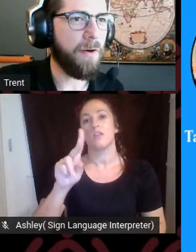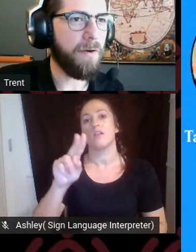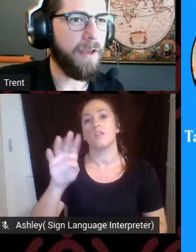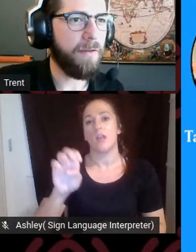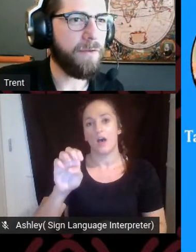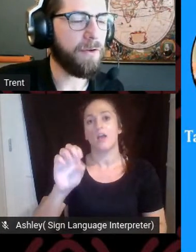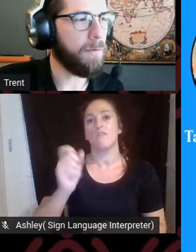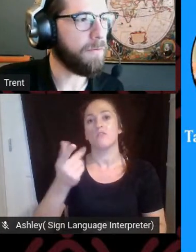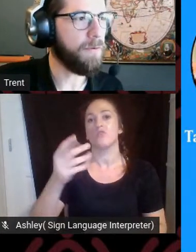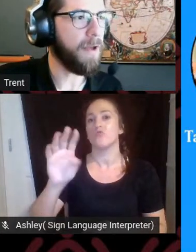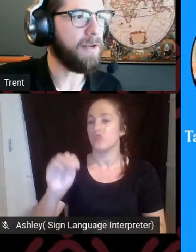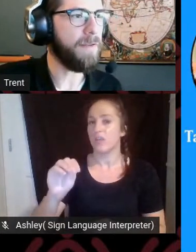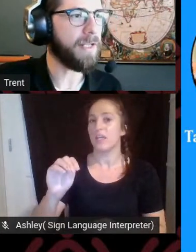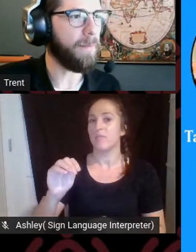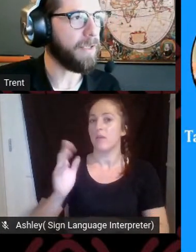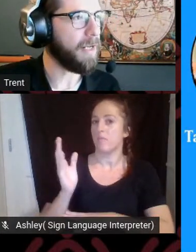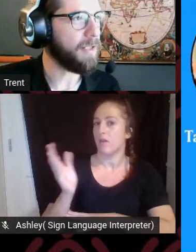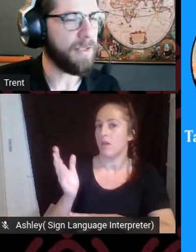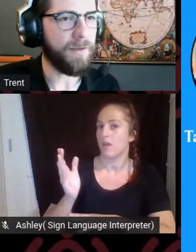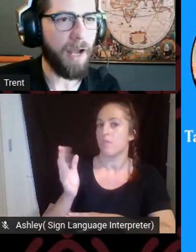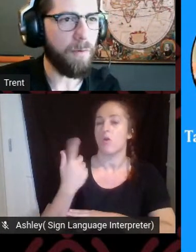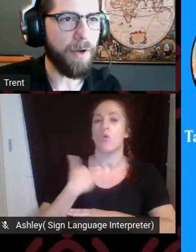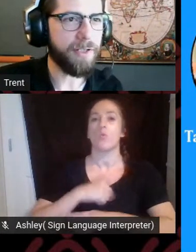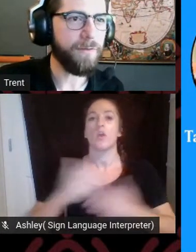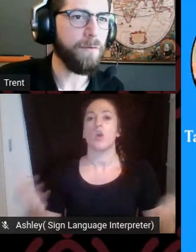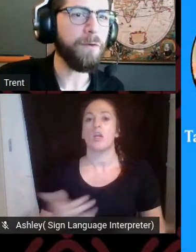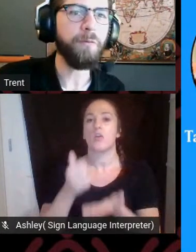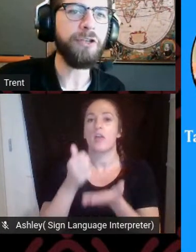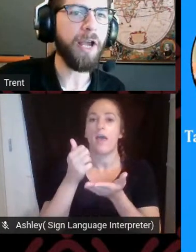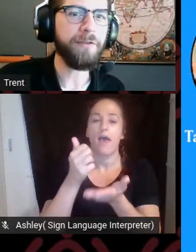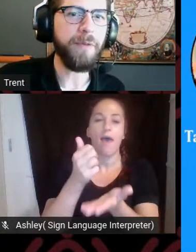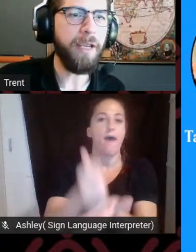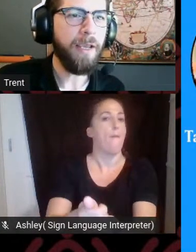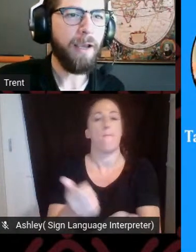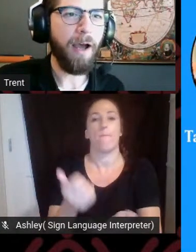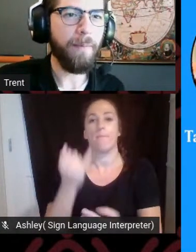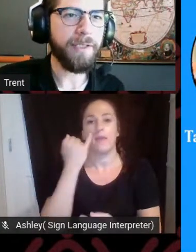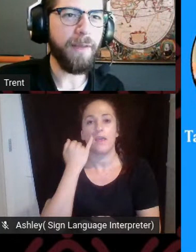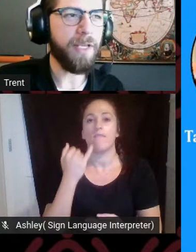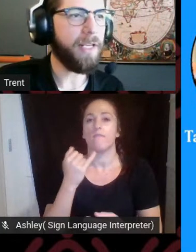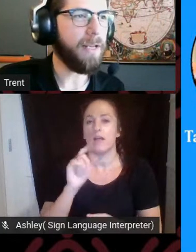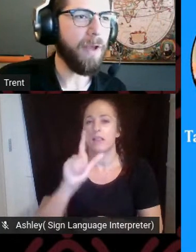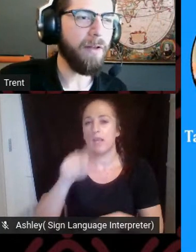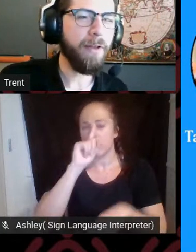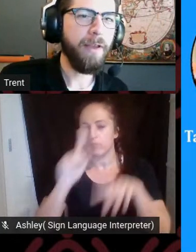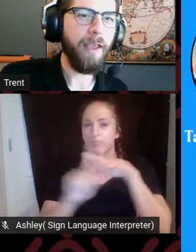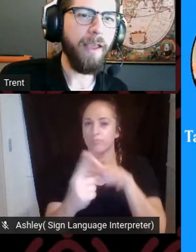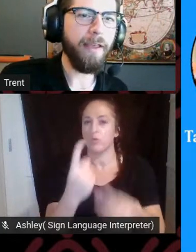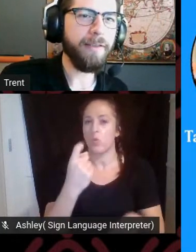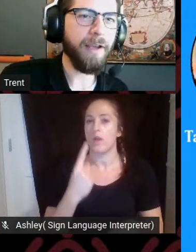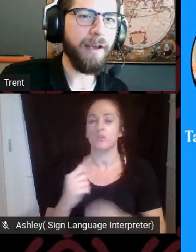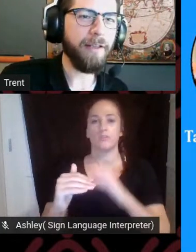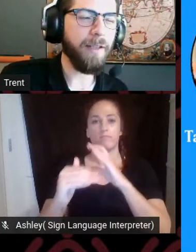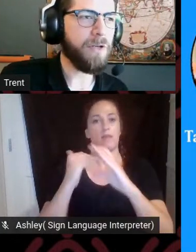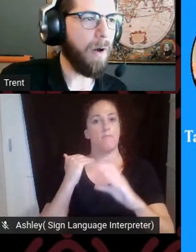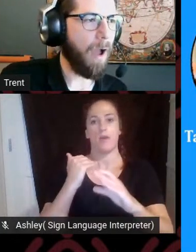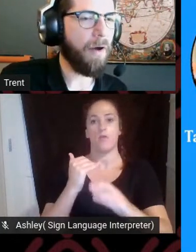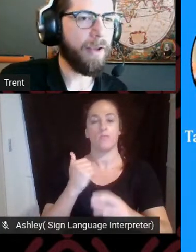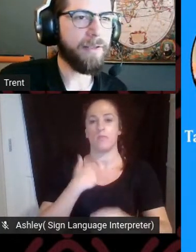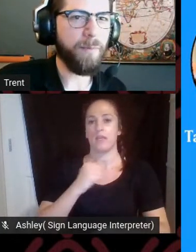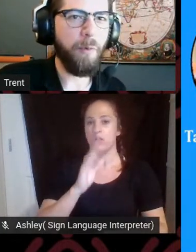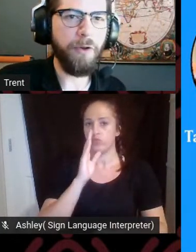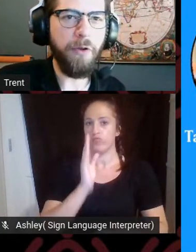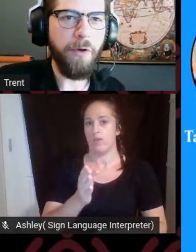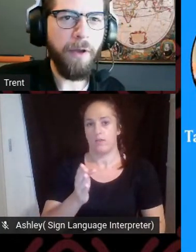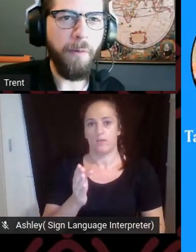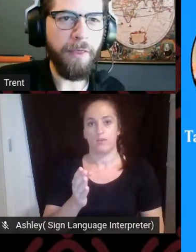you. So if you're going through any of these applications, you've got questions, feel free to reach out to me, send me an email, and let me know how I